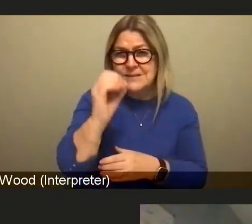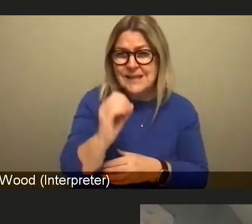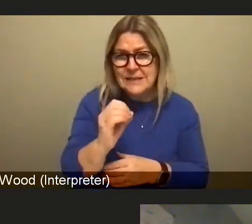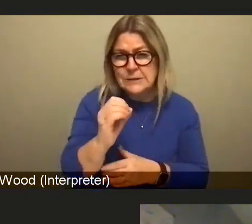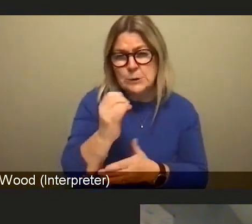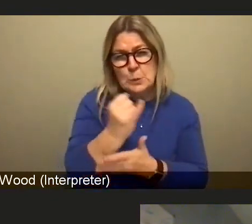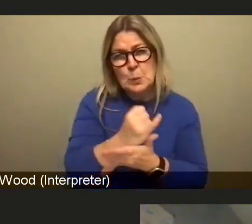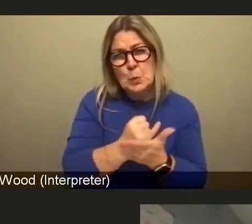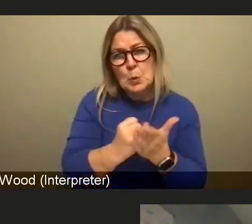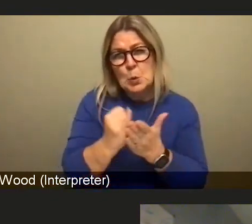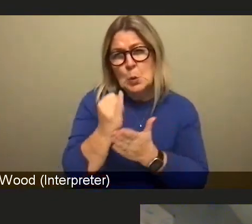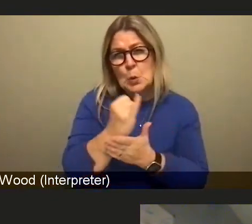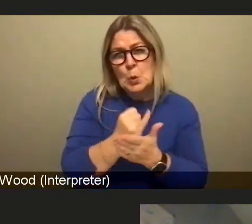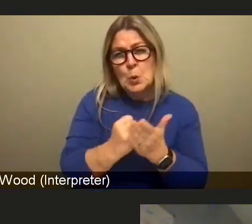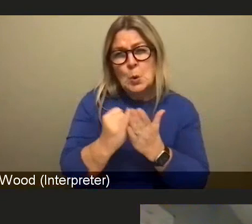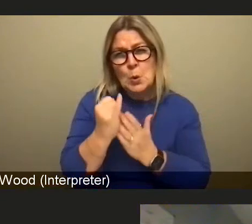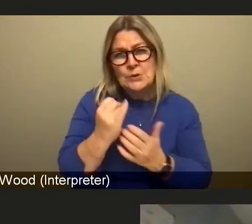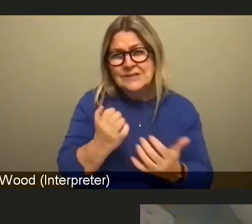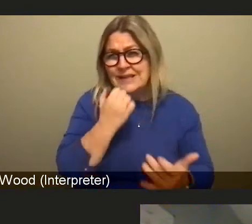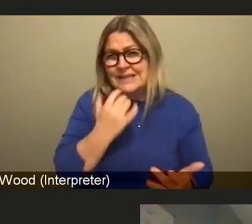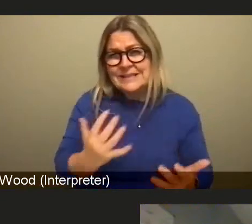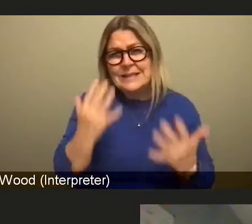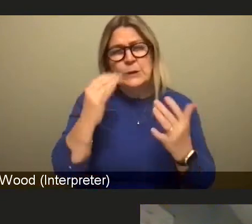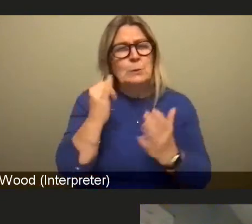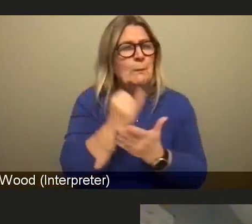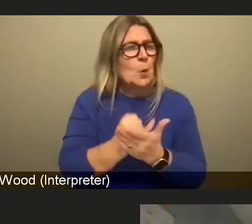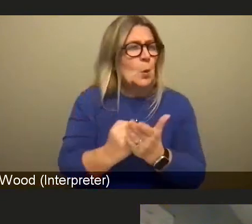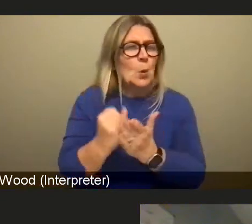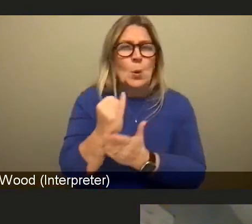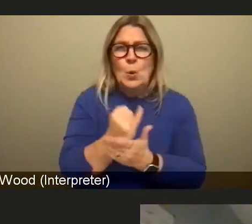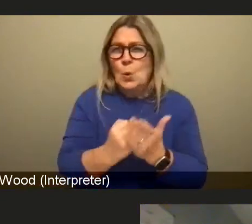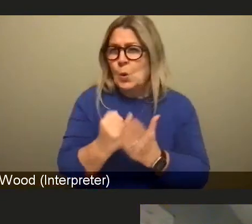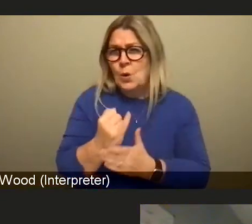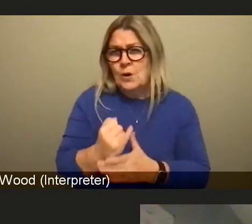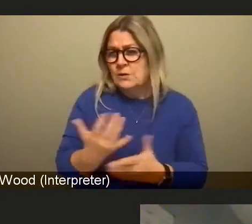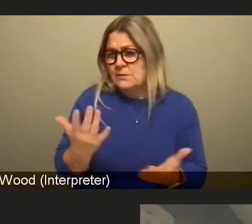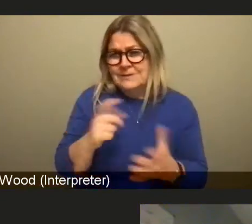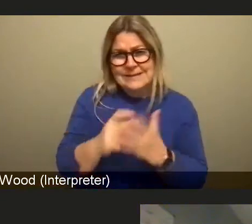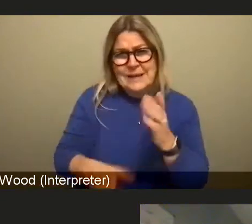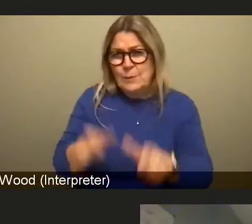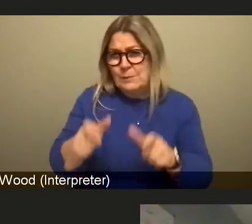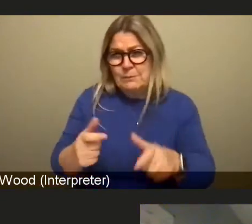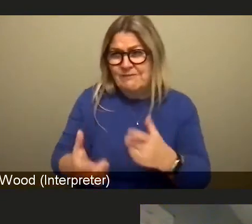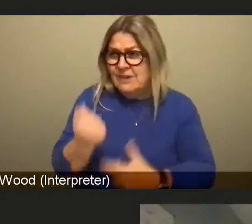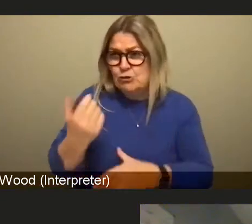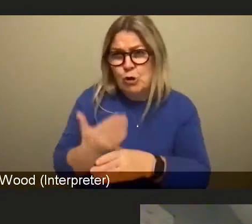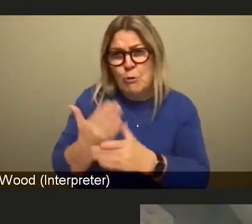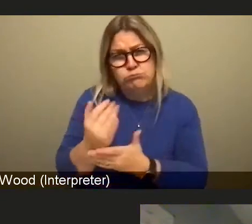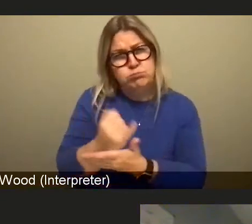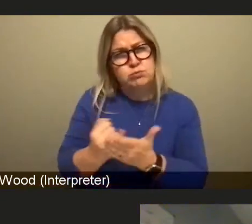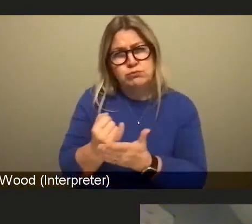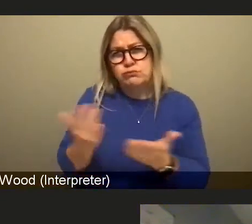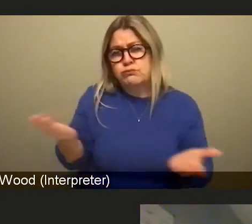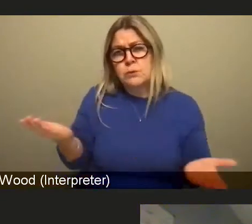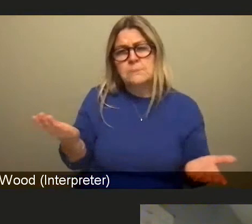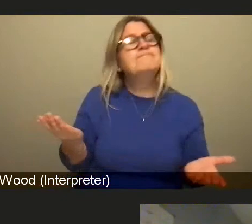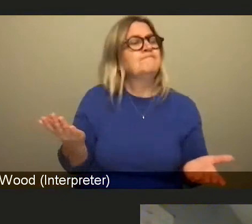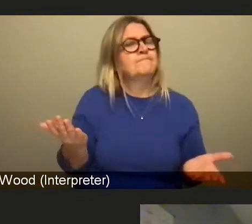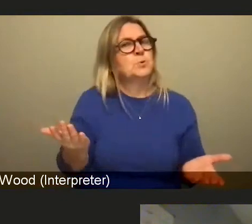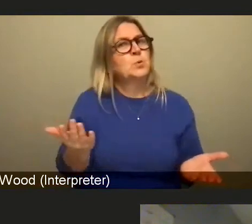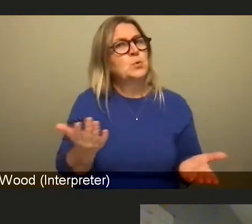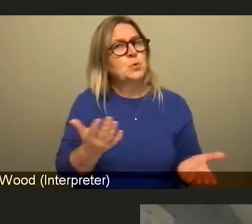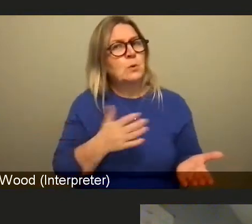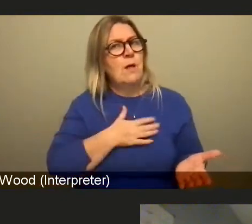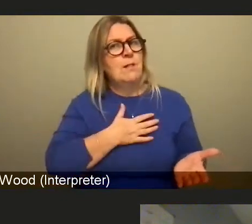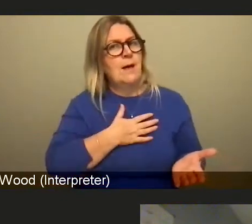So yeah, I think I fully agree with it, and I fully support it, and I think it's good.